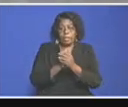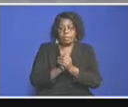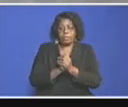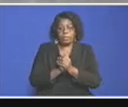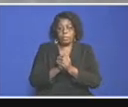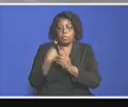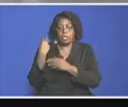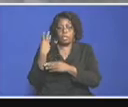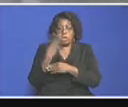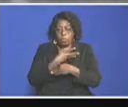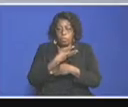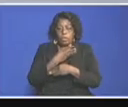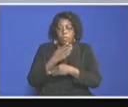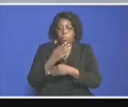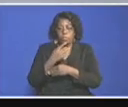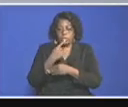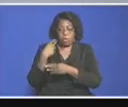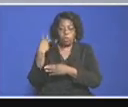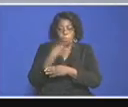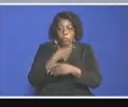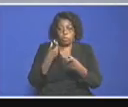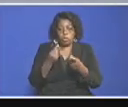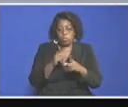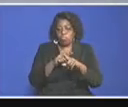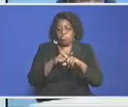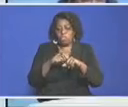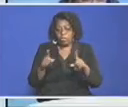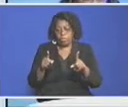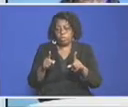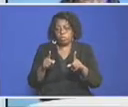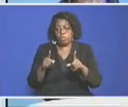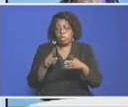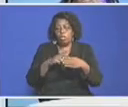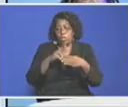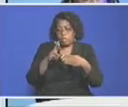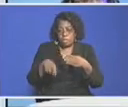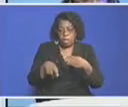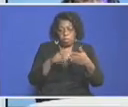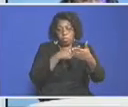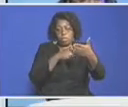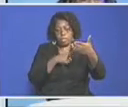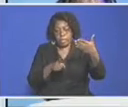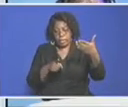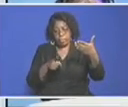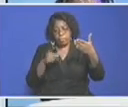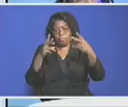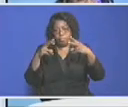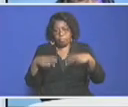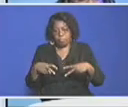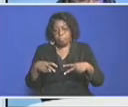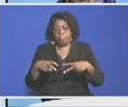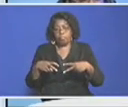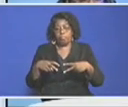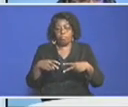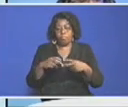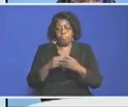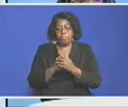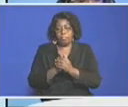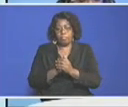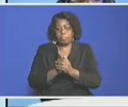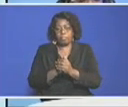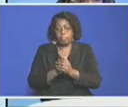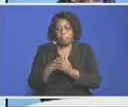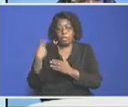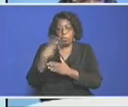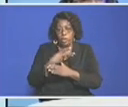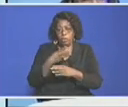approach. We will conduct an updated, detailed assessment of our vulnerabilities.